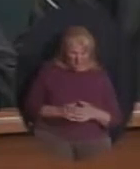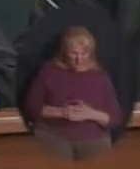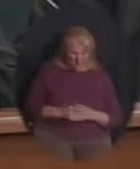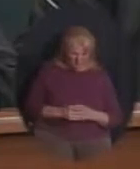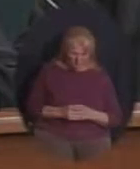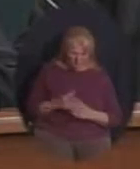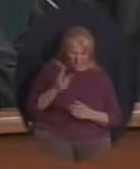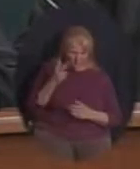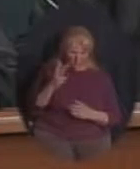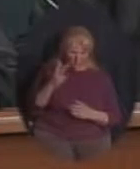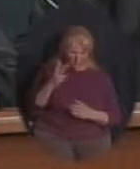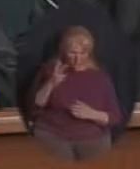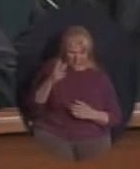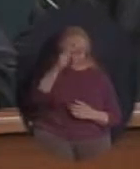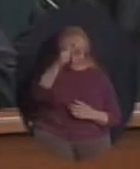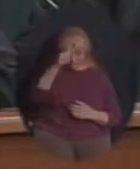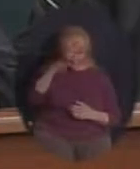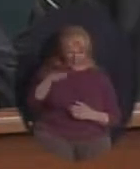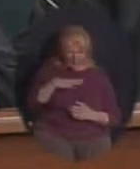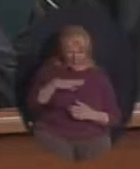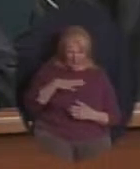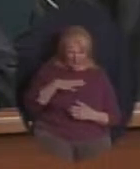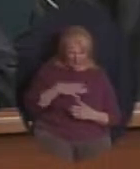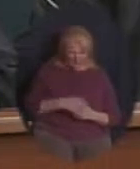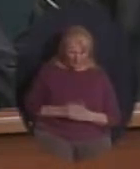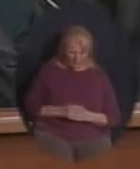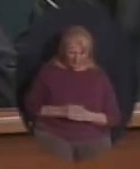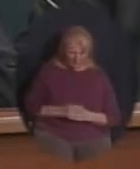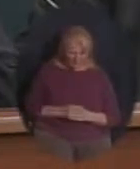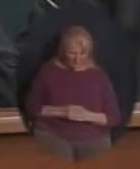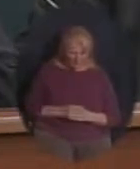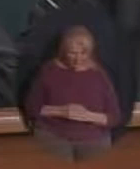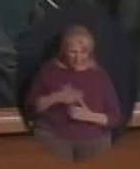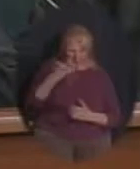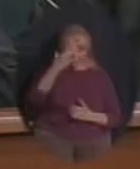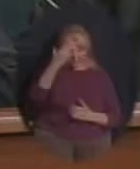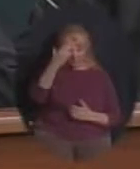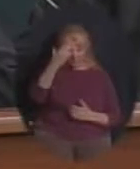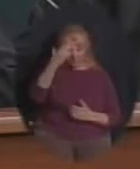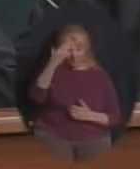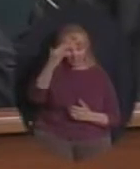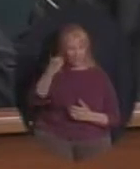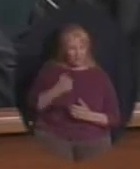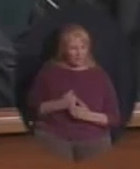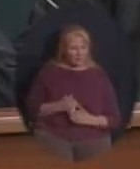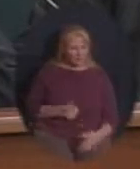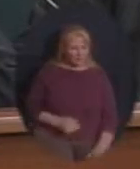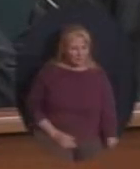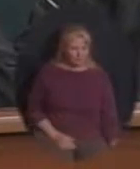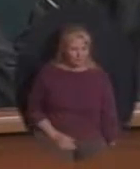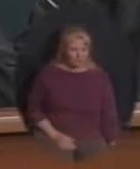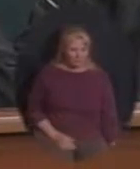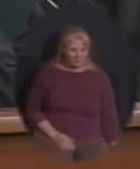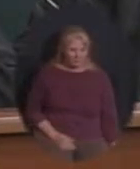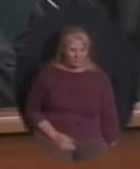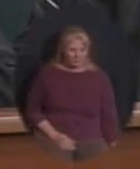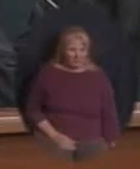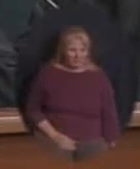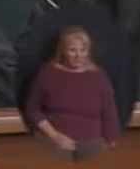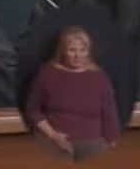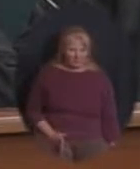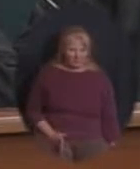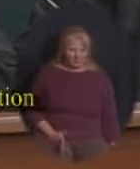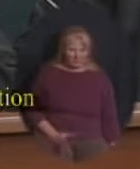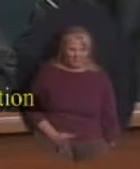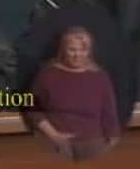Clark has contacted foundations that have historically funded TLC, Great Mission, in order to discredit TLC. However, there are a few